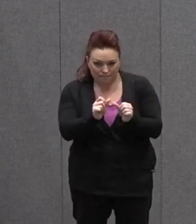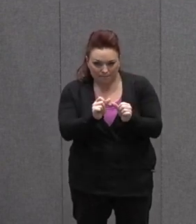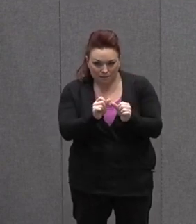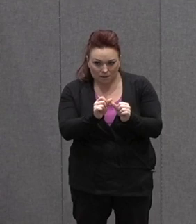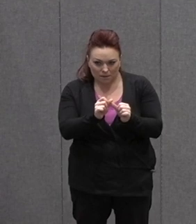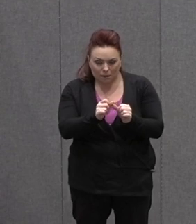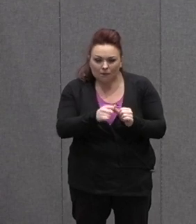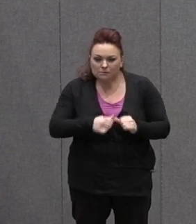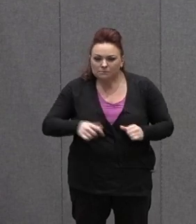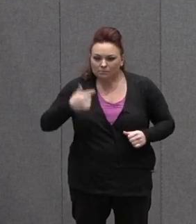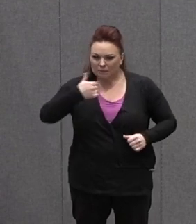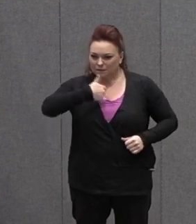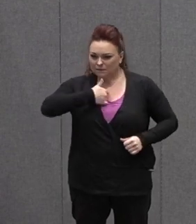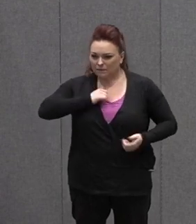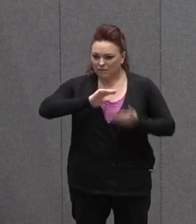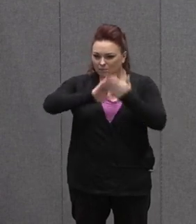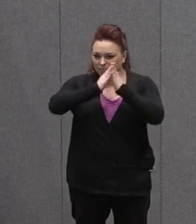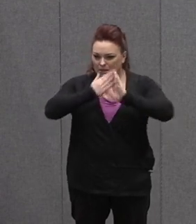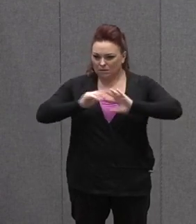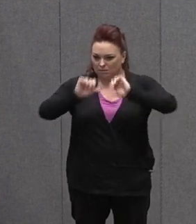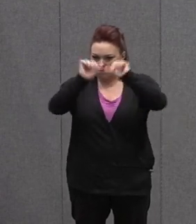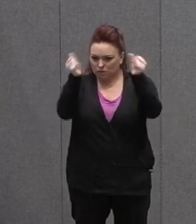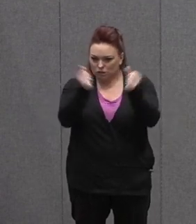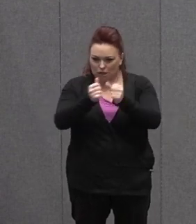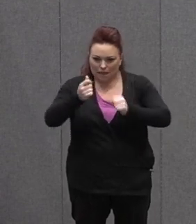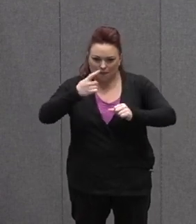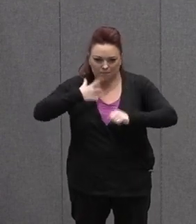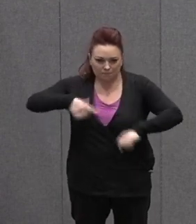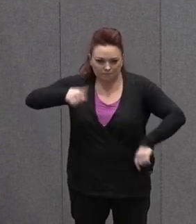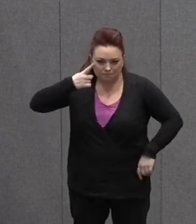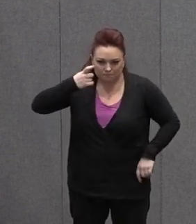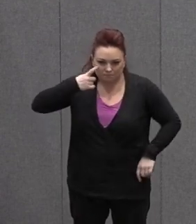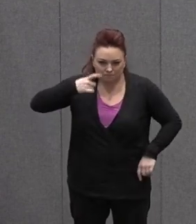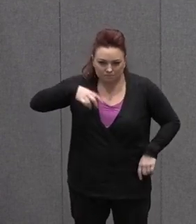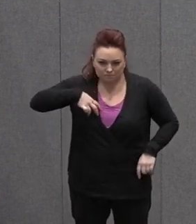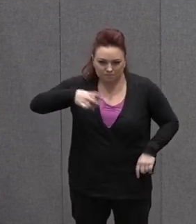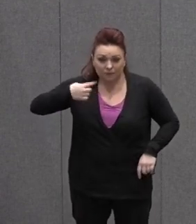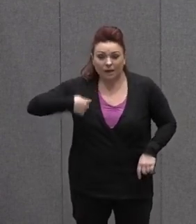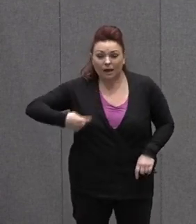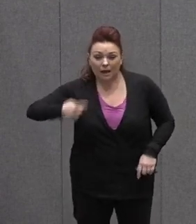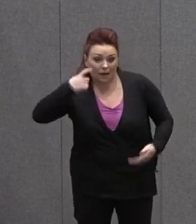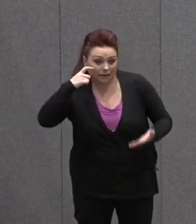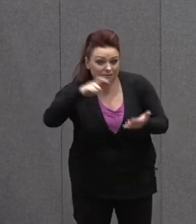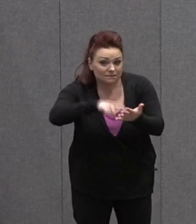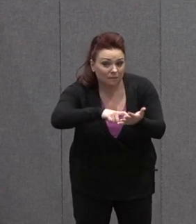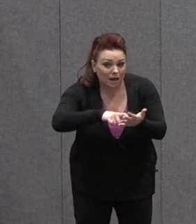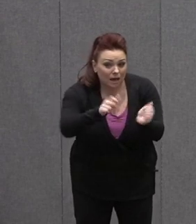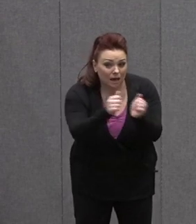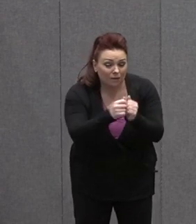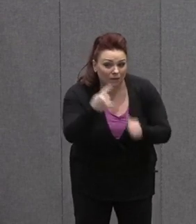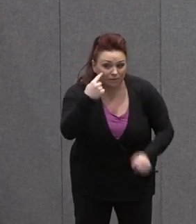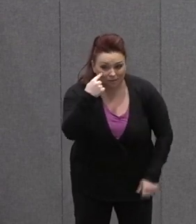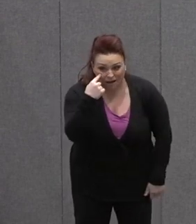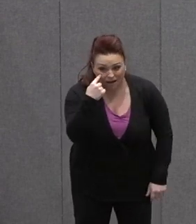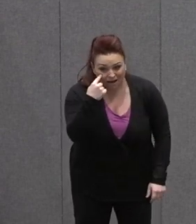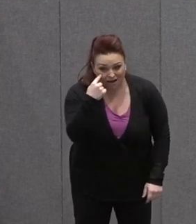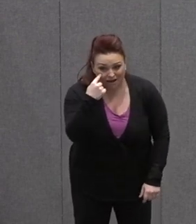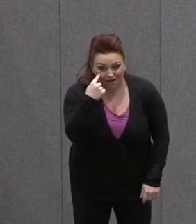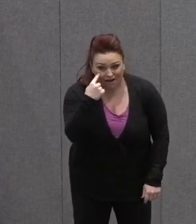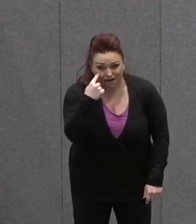shape spy. Have you ever been a shape spy? I spy with my